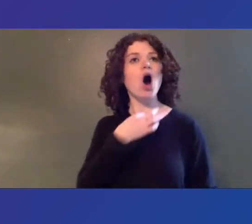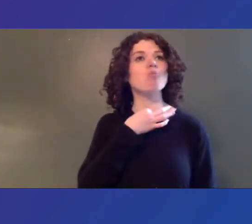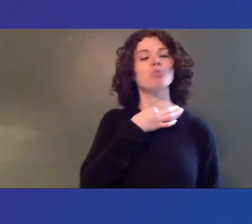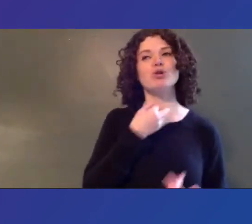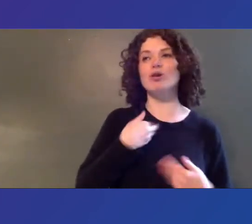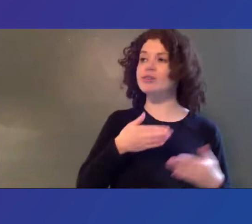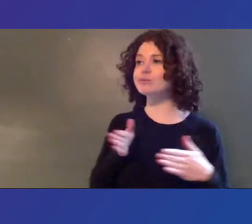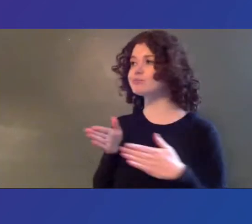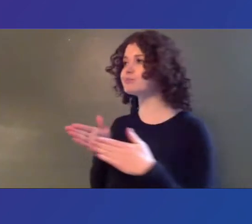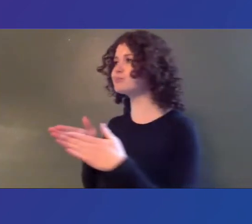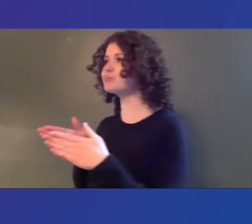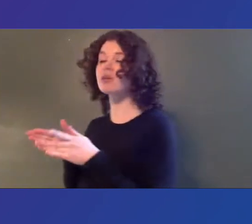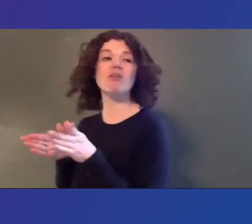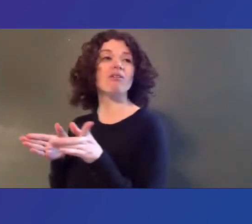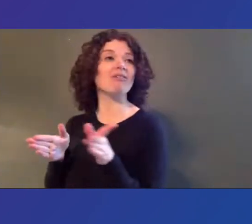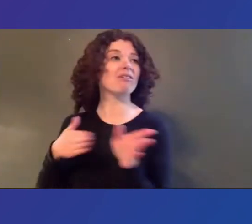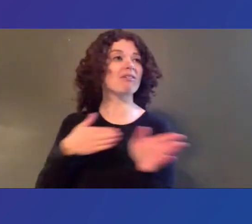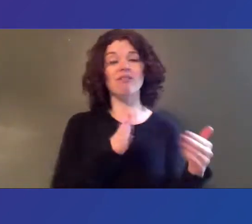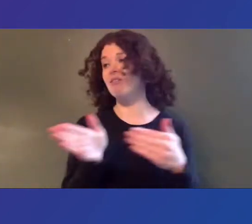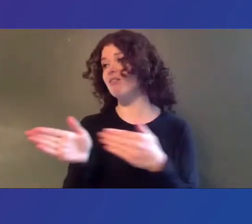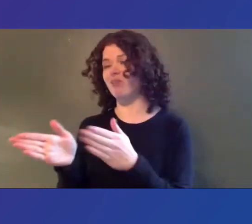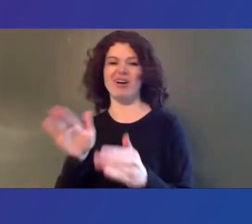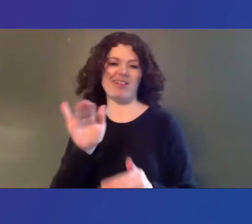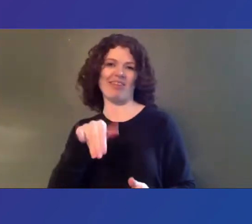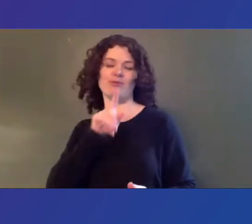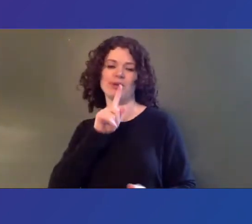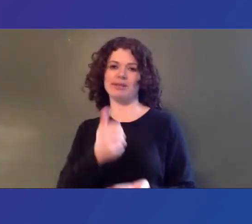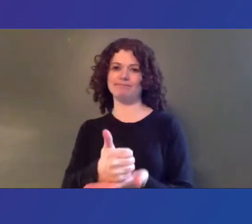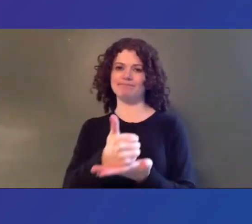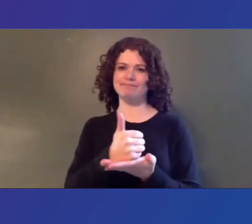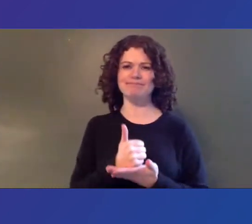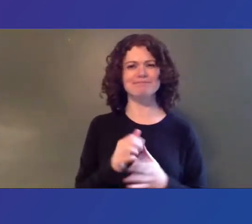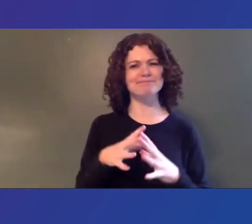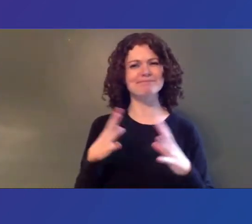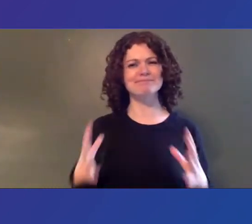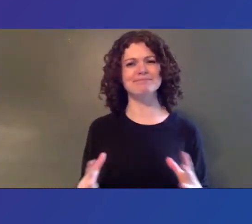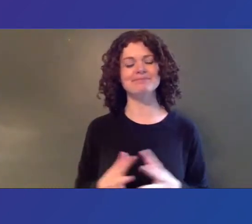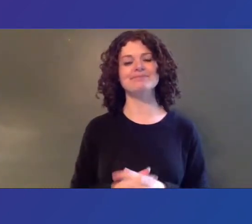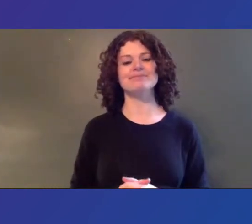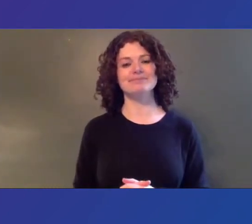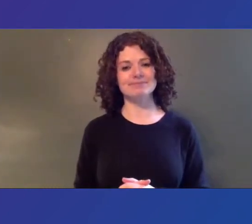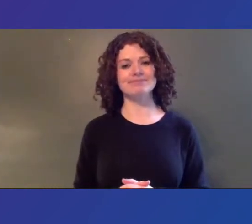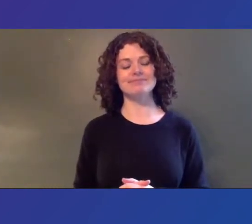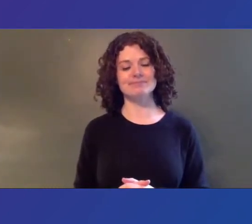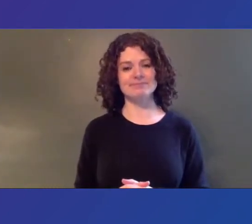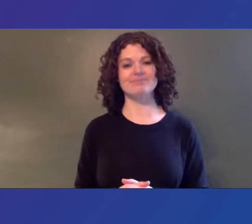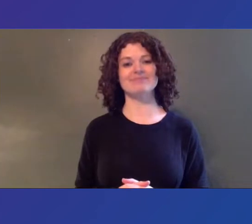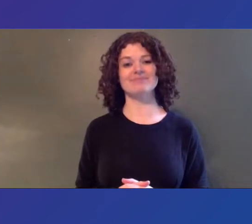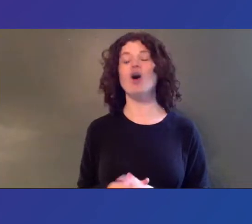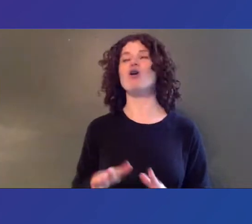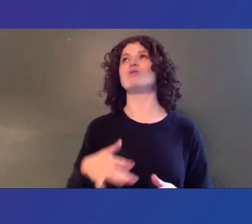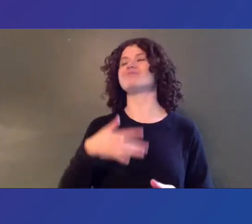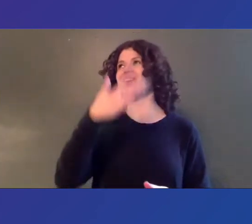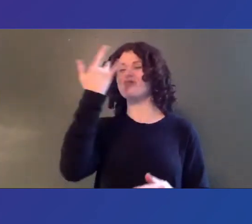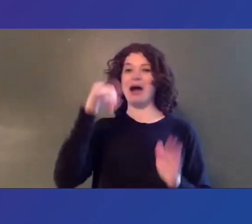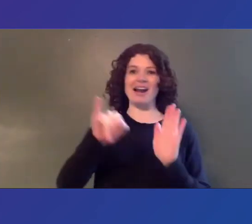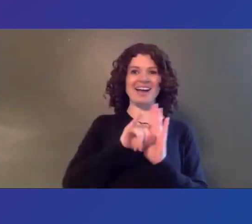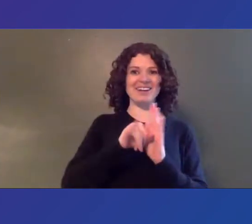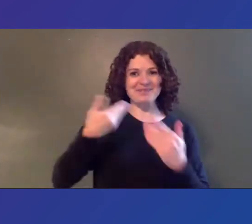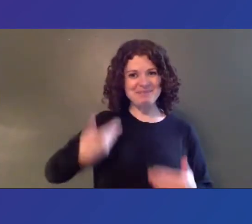and I think that has served me a great deal. I'm sorry, I forgot to identify myself. My pronouns are she,